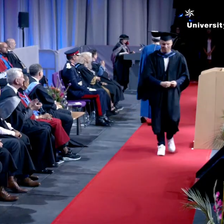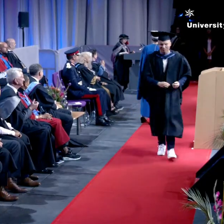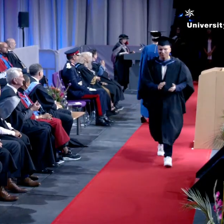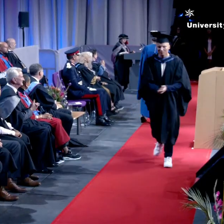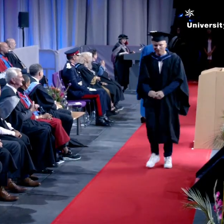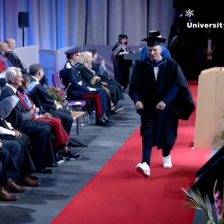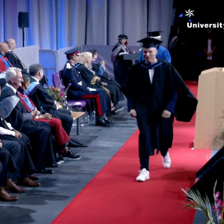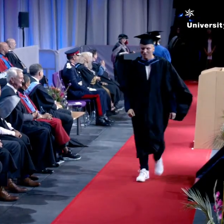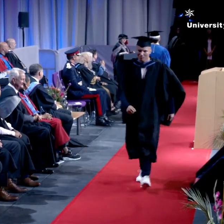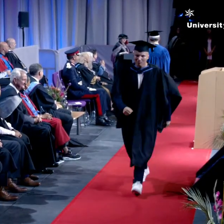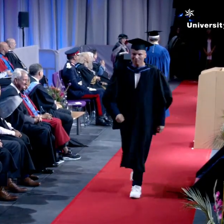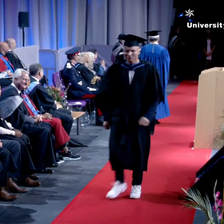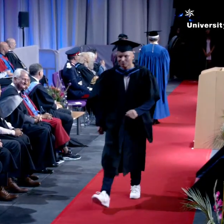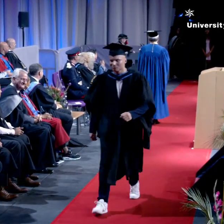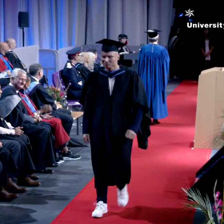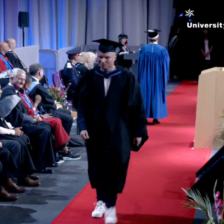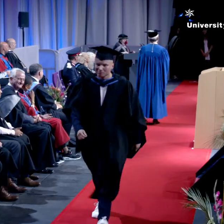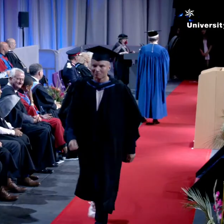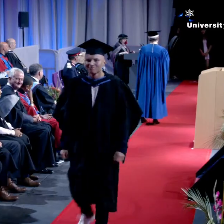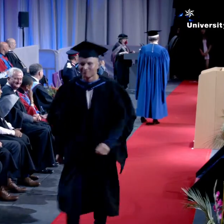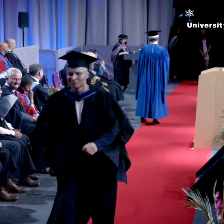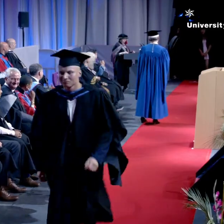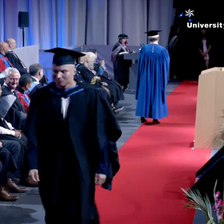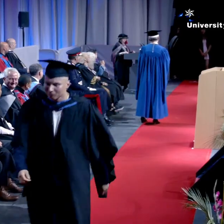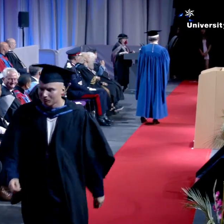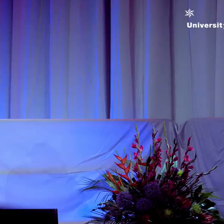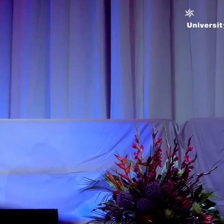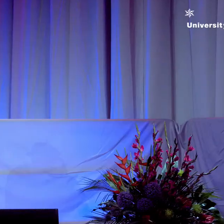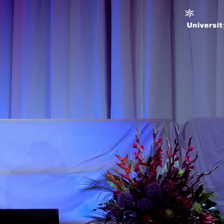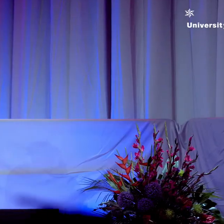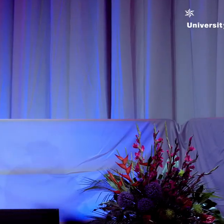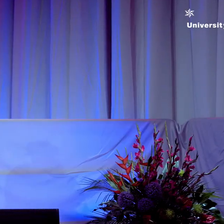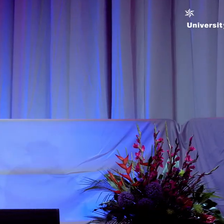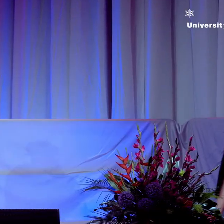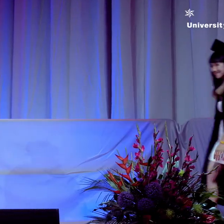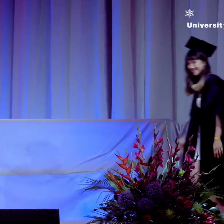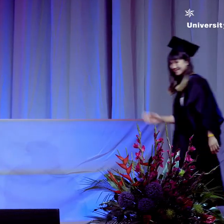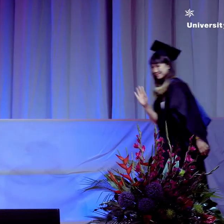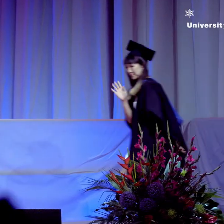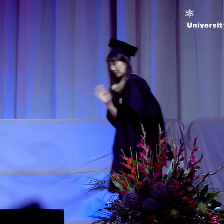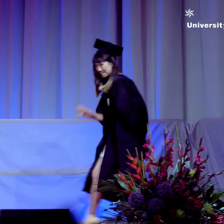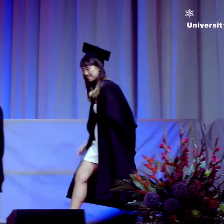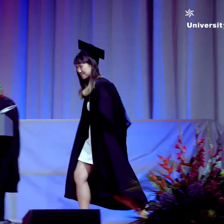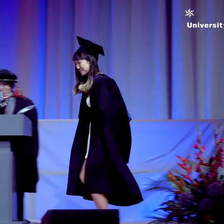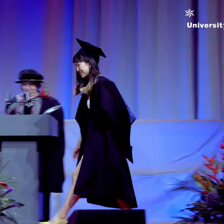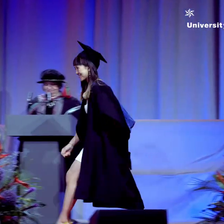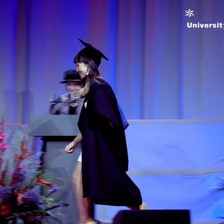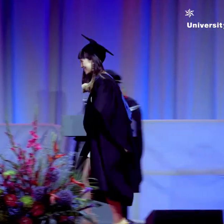Also jointly awarded the Nagoya University Award for Excellence, GNU.